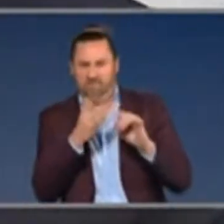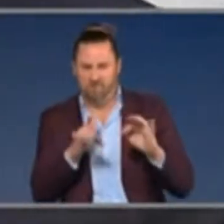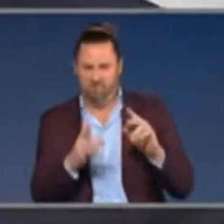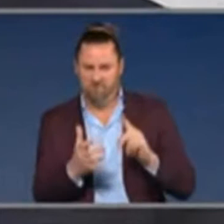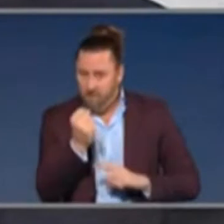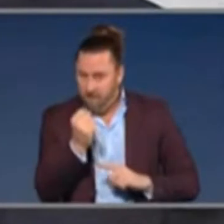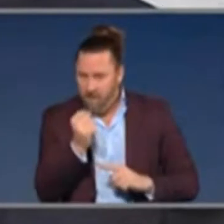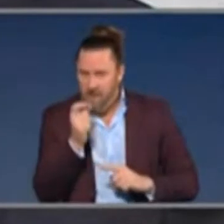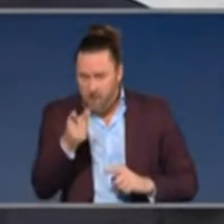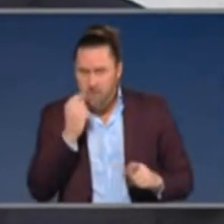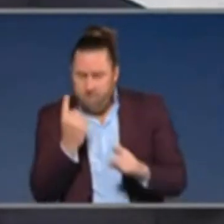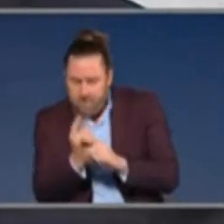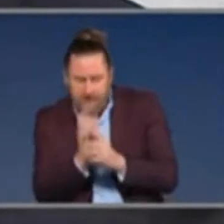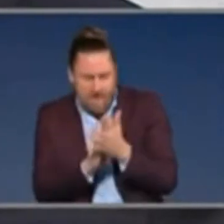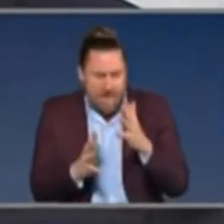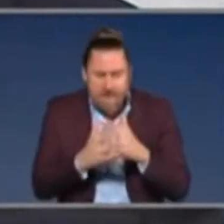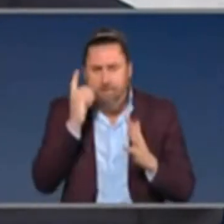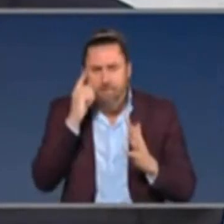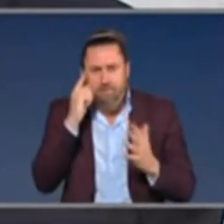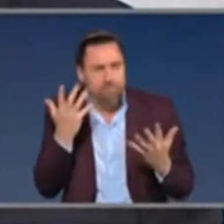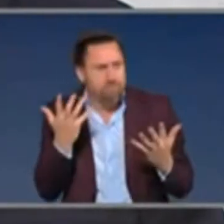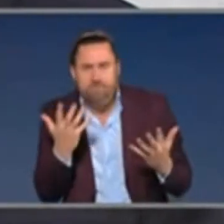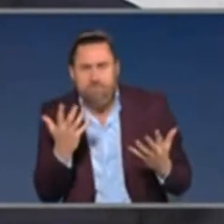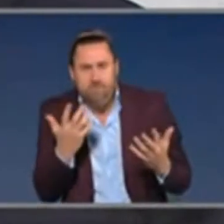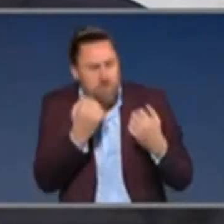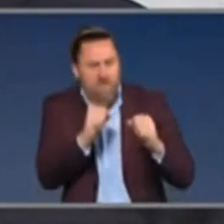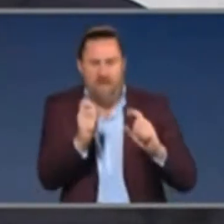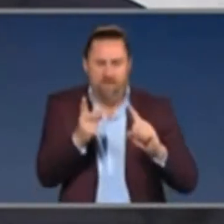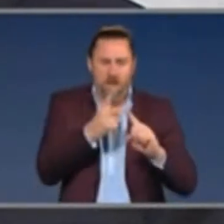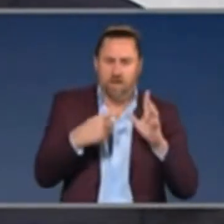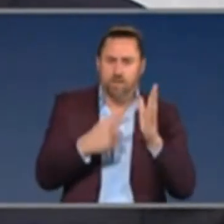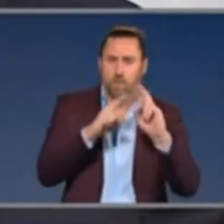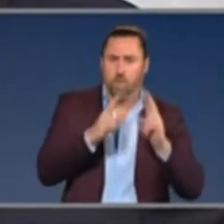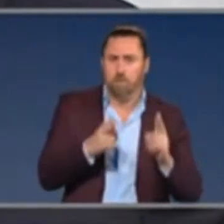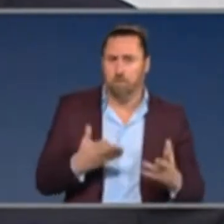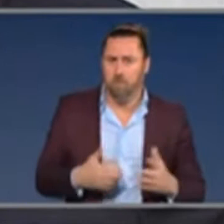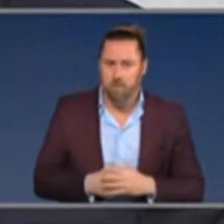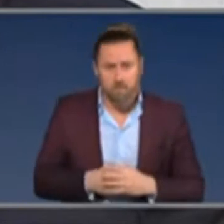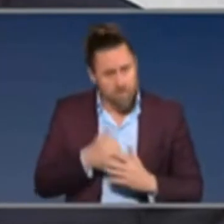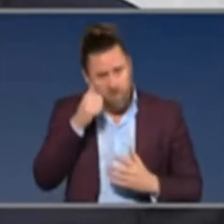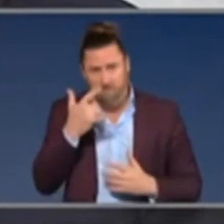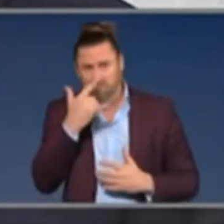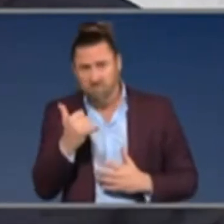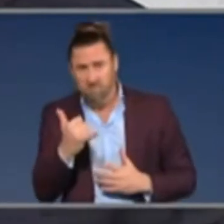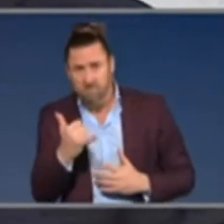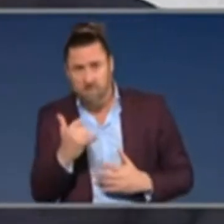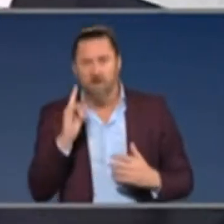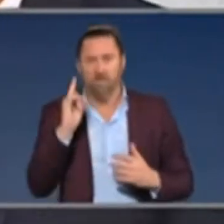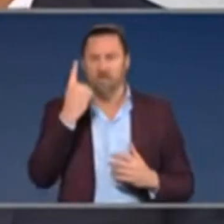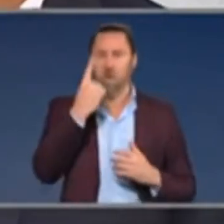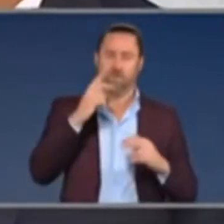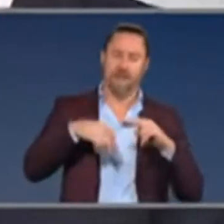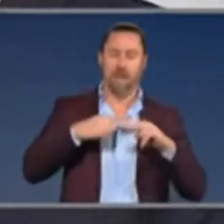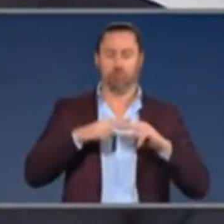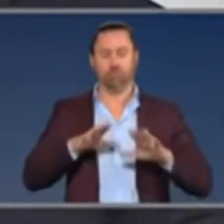worked on. Can you explain why that given what we know about the overrepresentation of First Nations